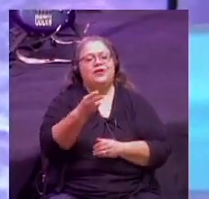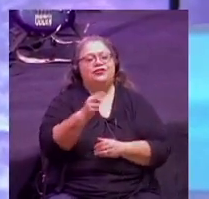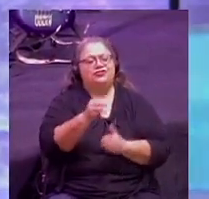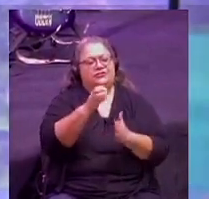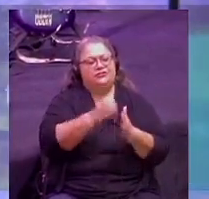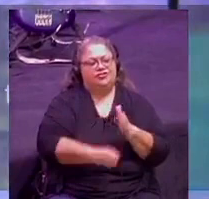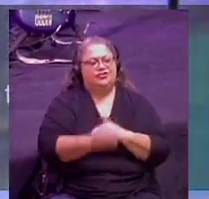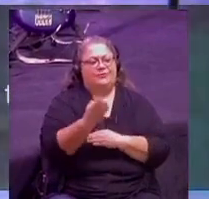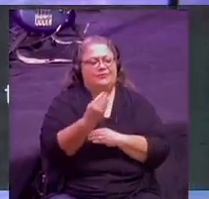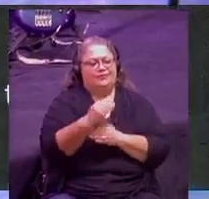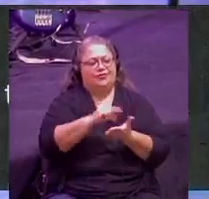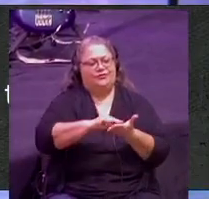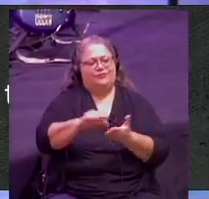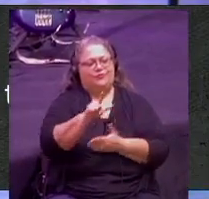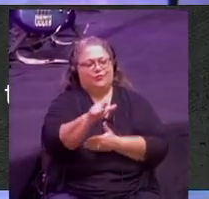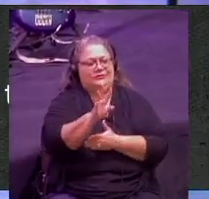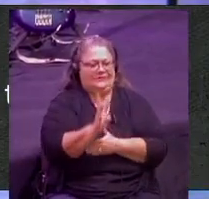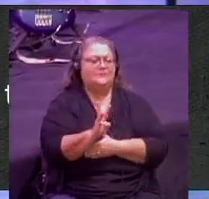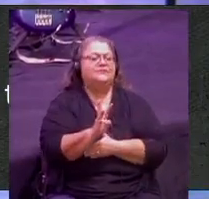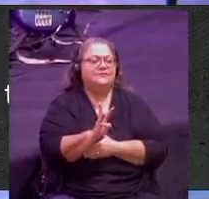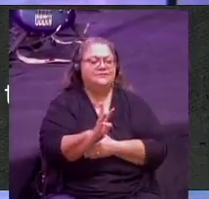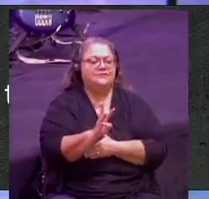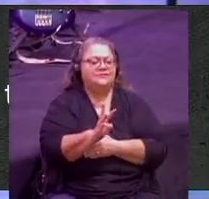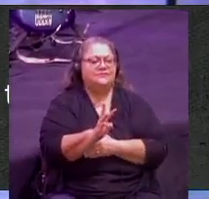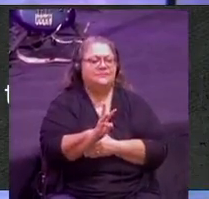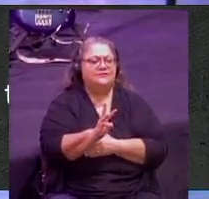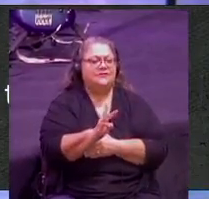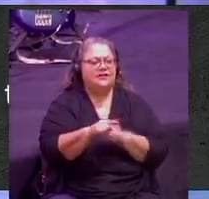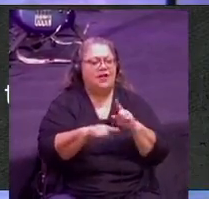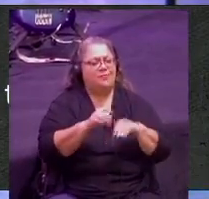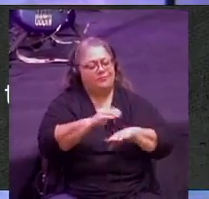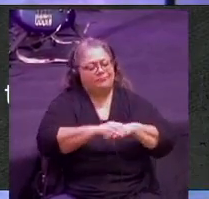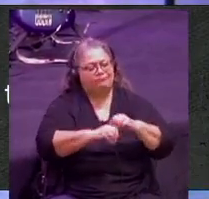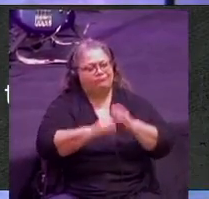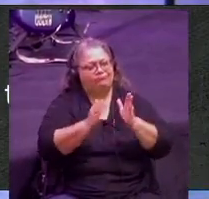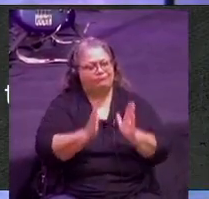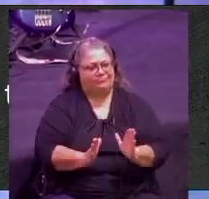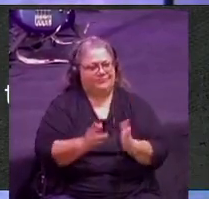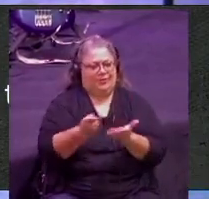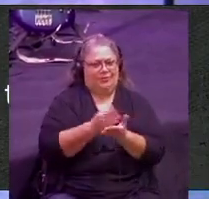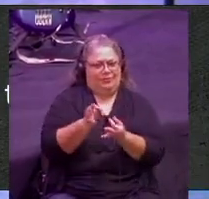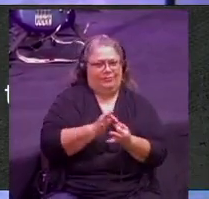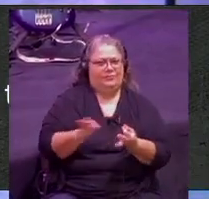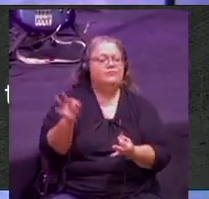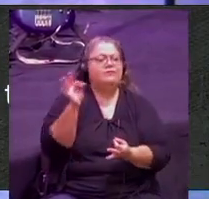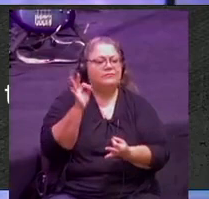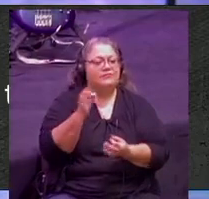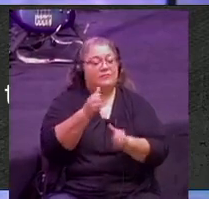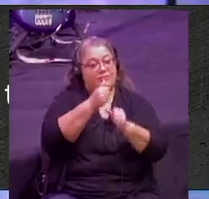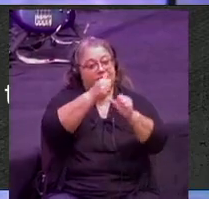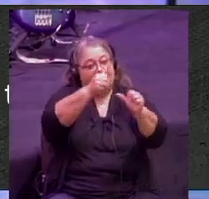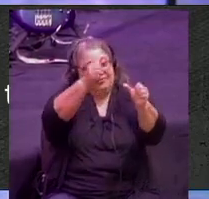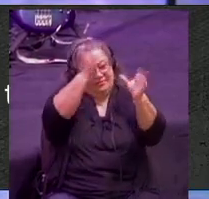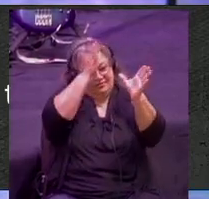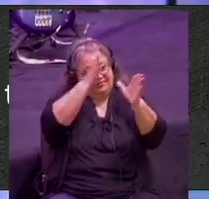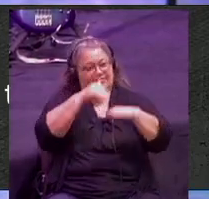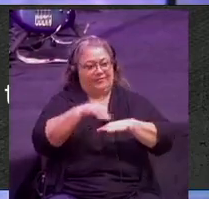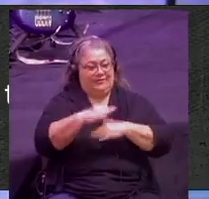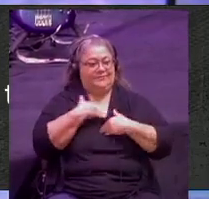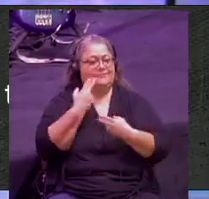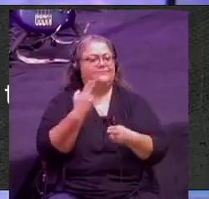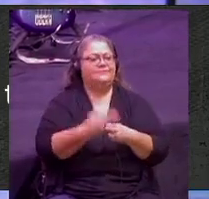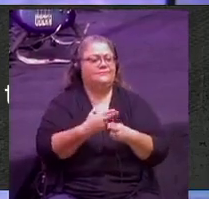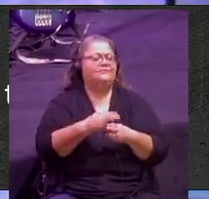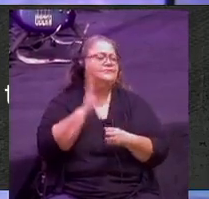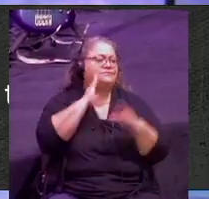verse 26, it says, but the Comforter, who is the Holy Ghost, whom the Father will send in my name, He